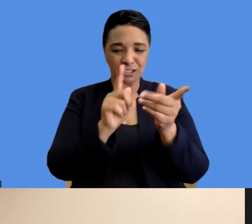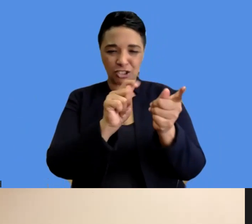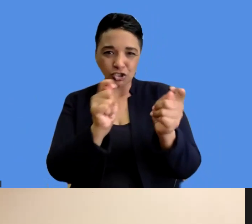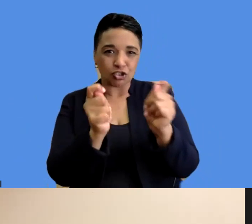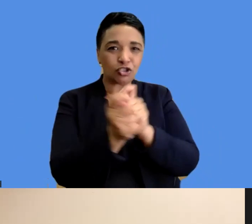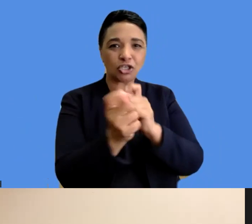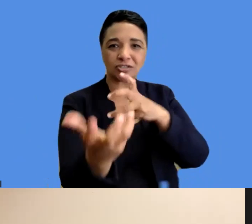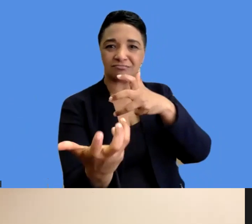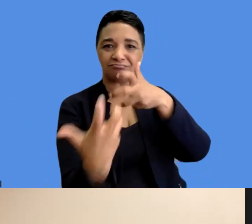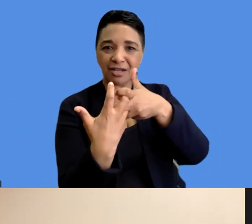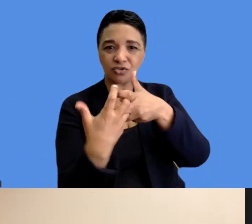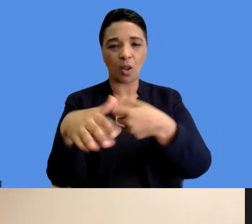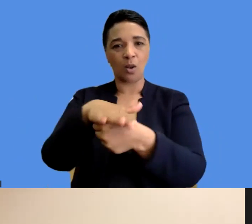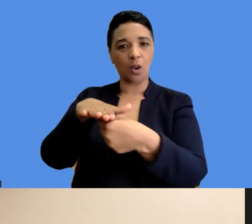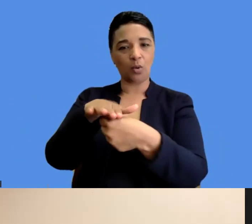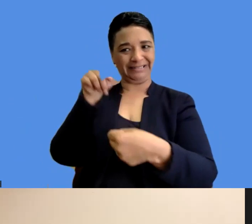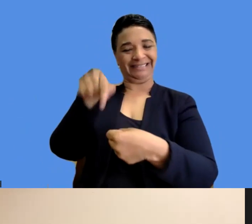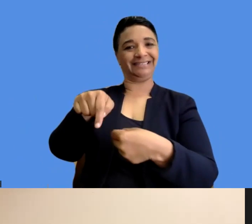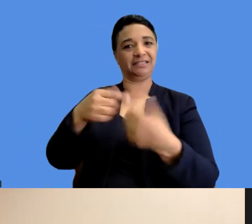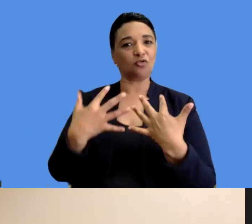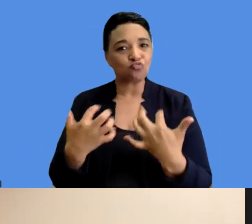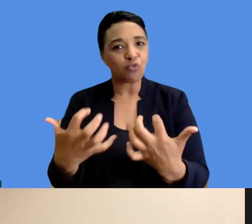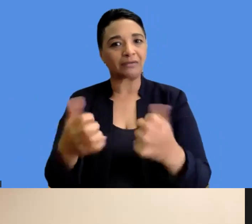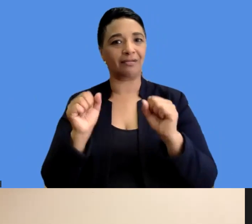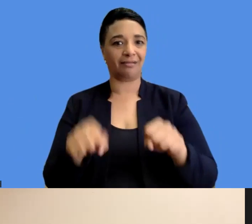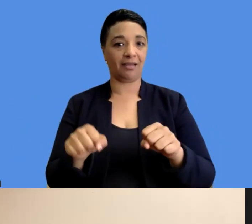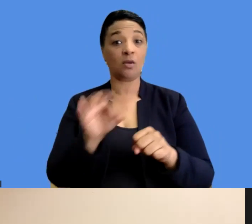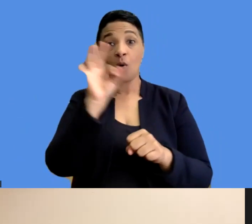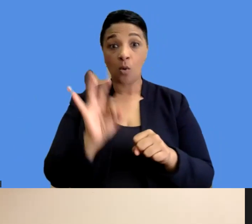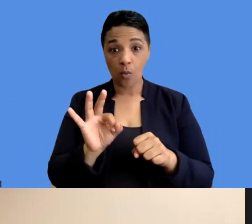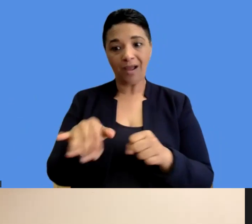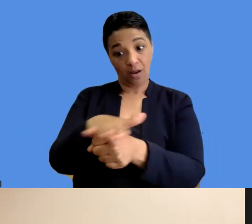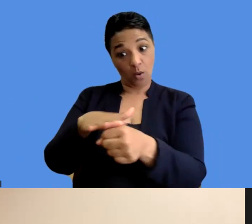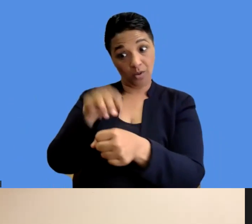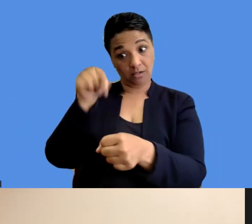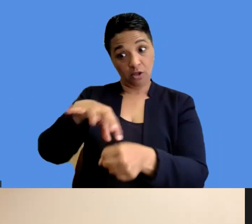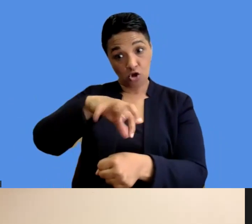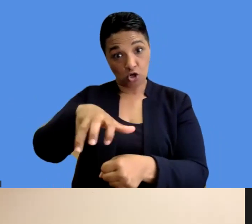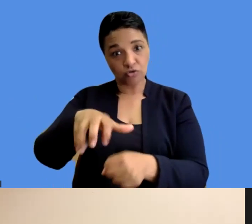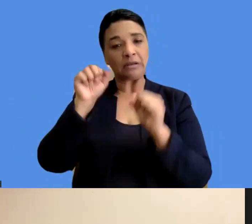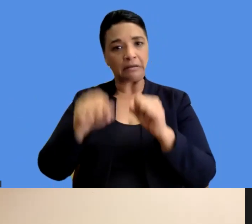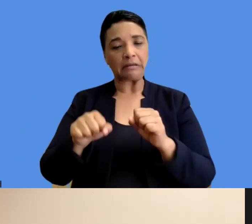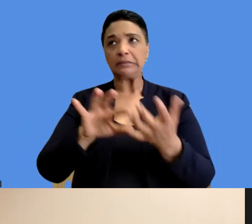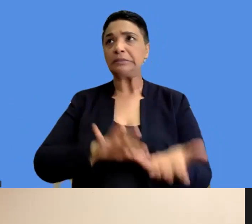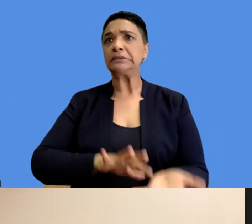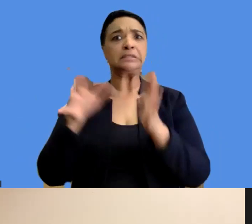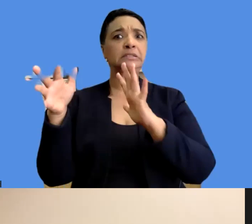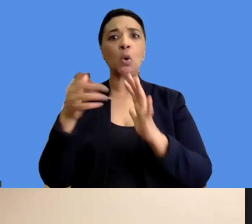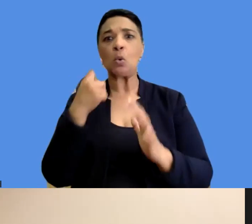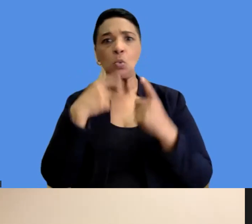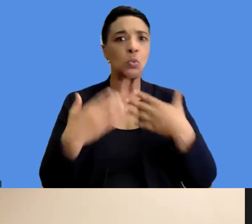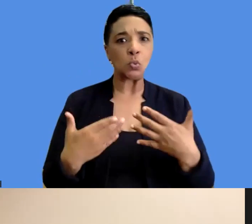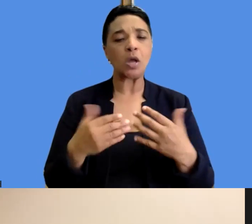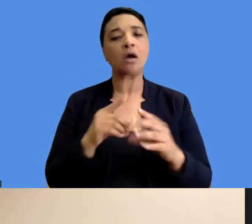practice, so we can touch that at national level, where people are in crisis would like to see